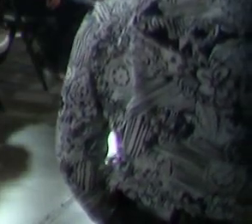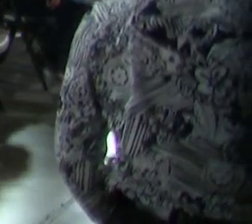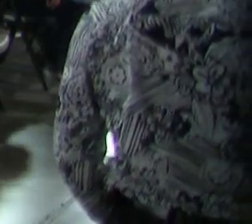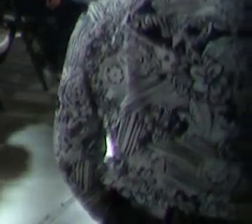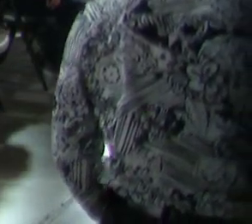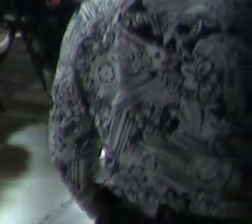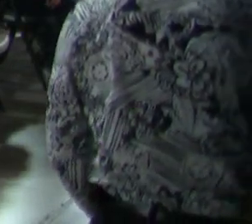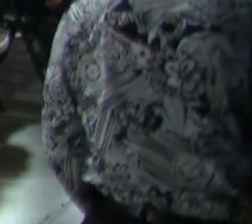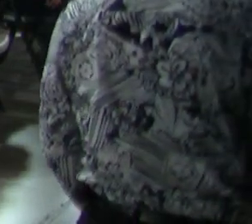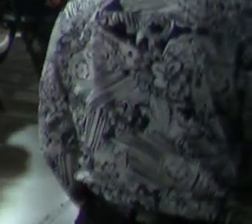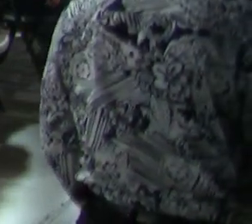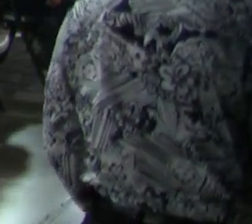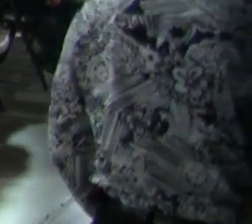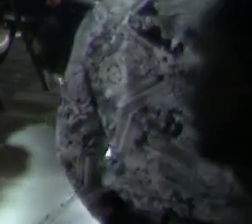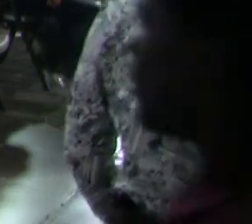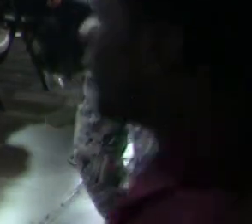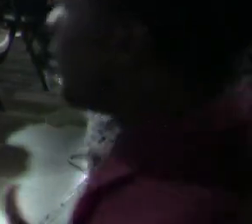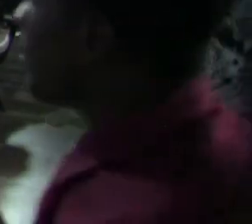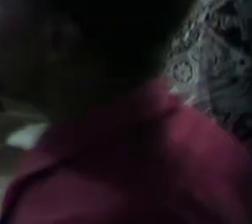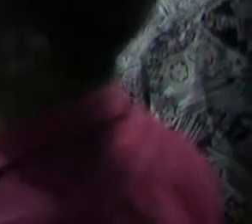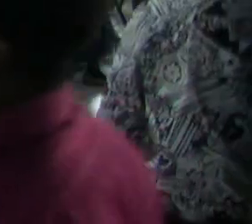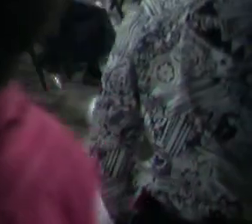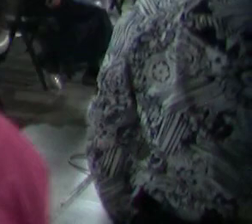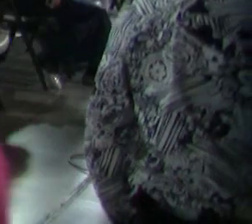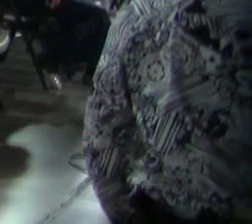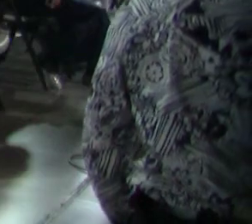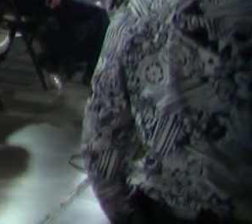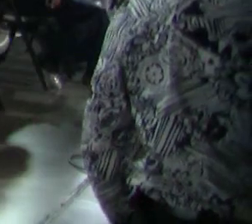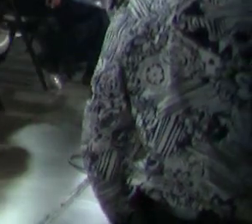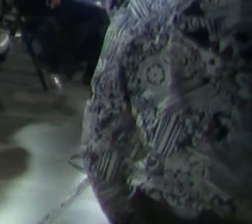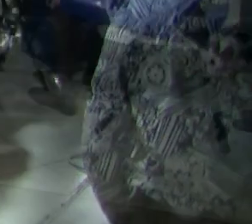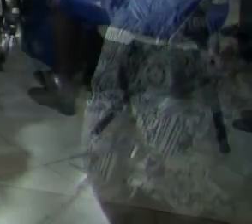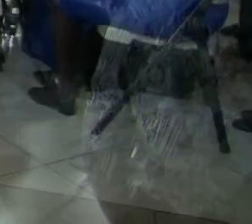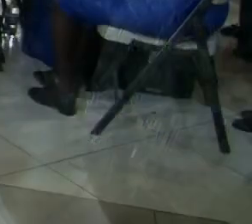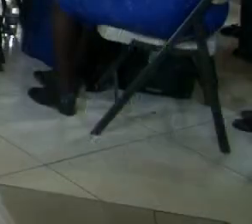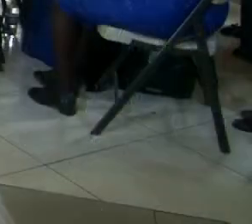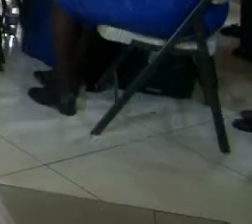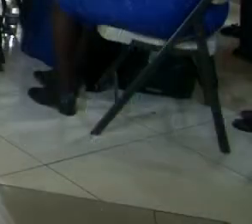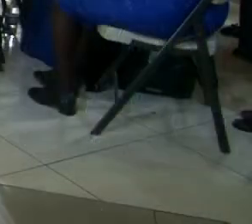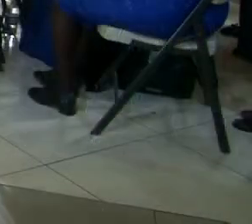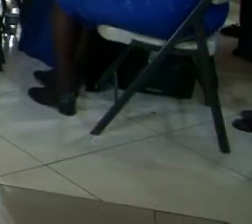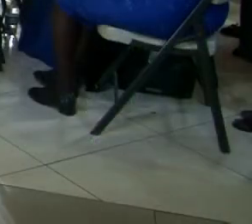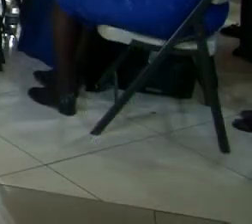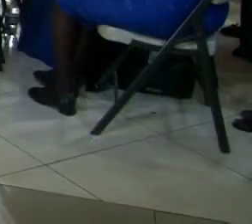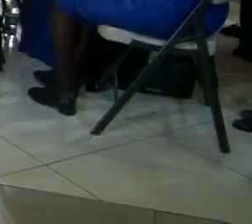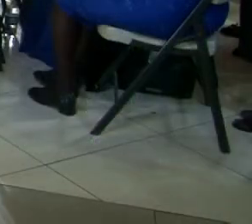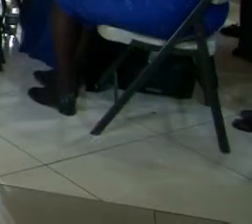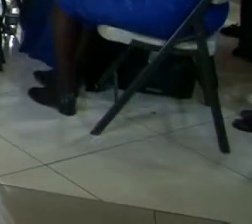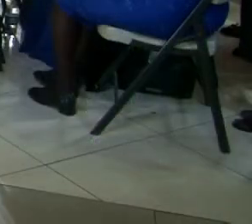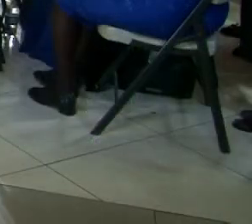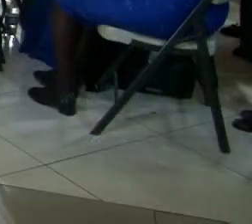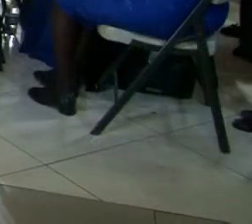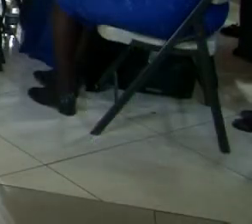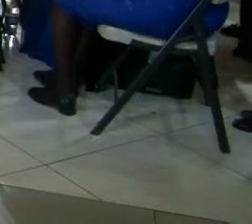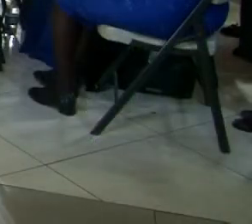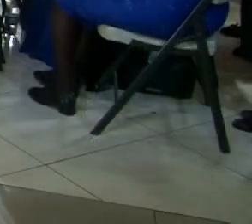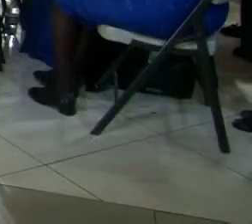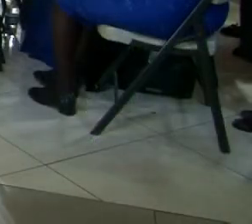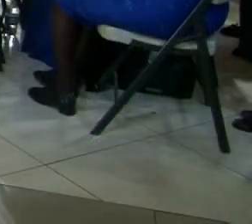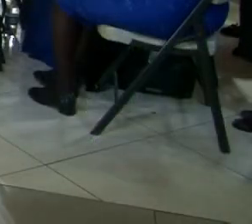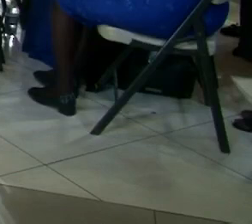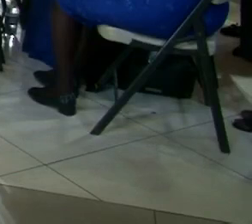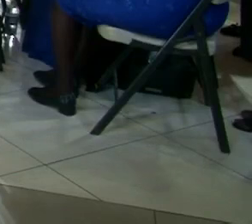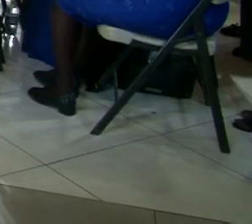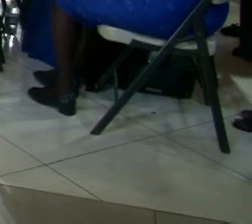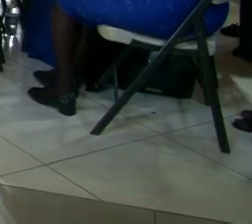Jamal right now, oh God, who is your son. And we pray, oh God, that the troubles of life, oh God, even though they may toss his